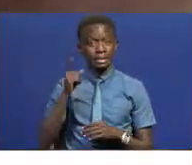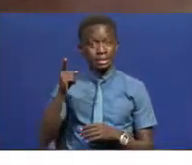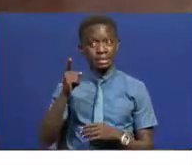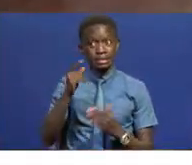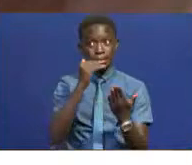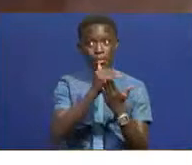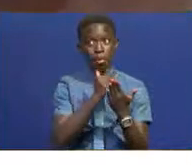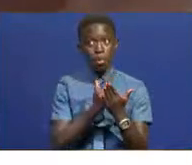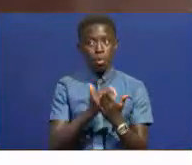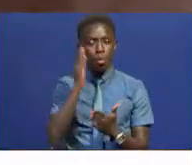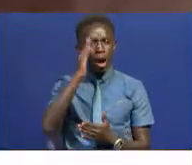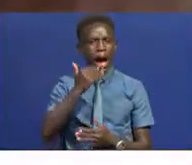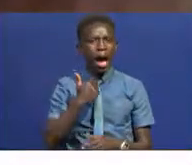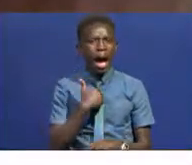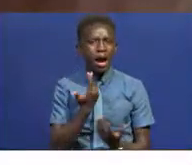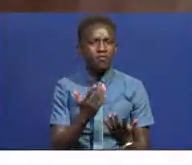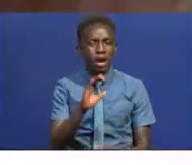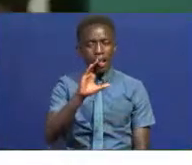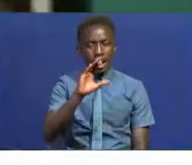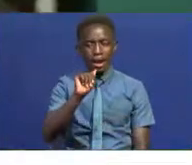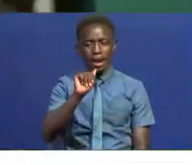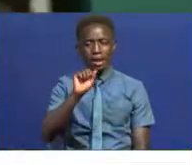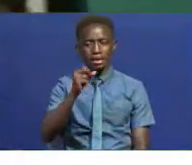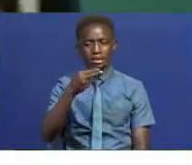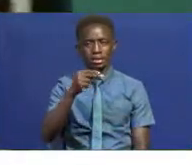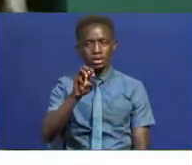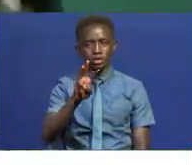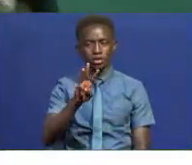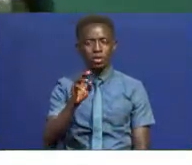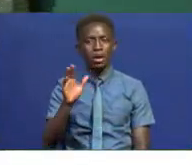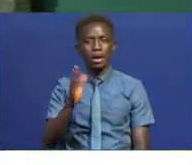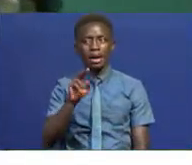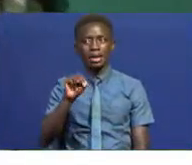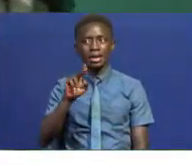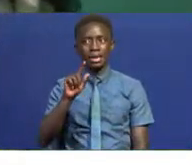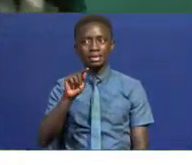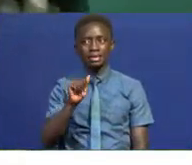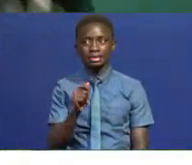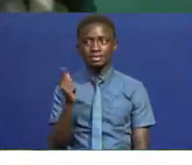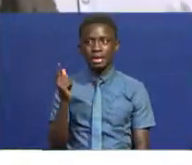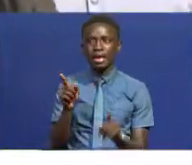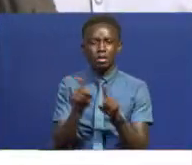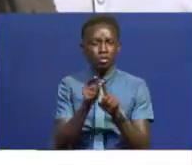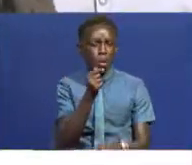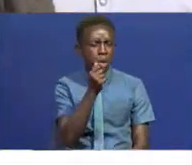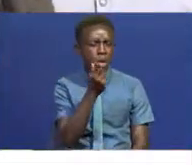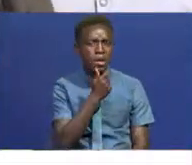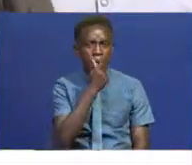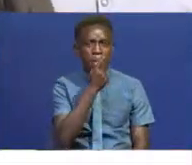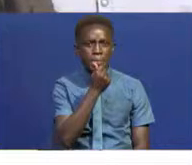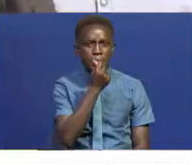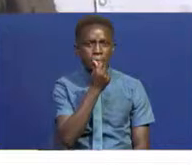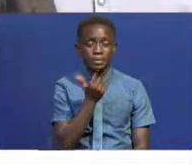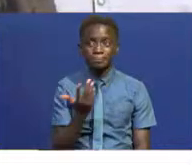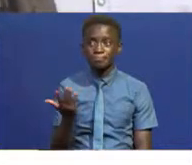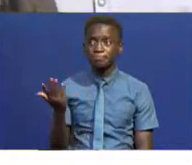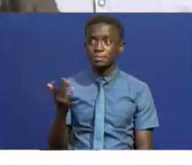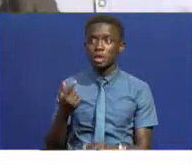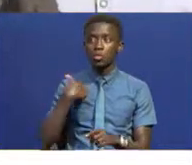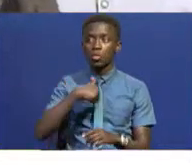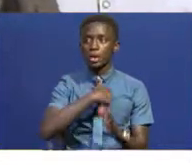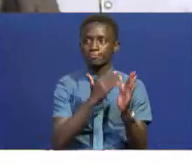cover the cashew nut subsector as the government seek to revitalize the coastal region economy. Tumekuwa nayo ni ya